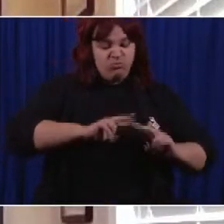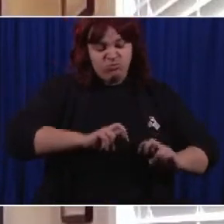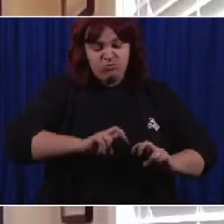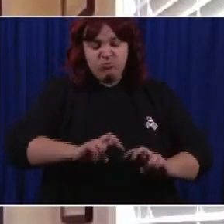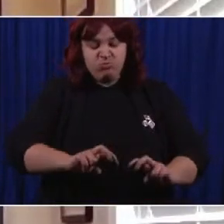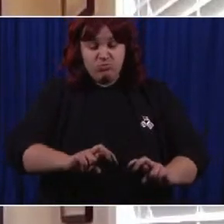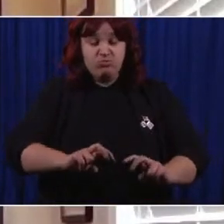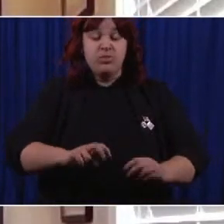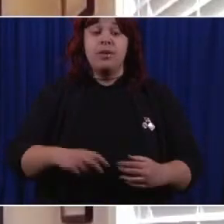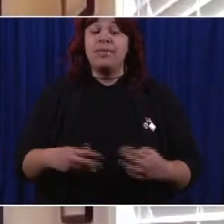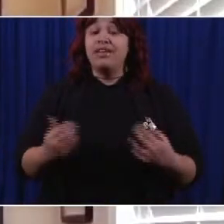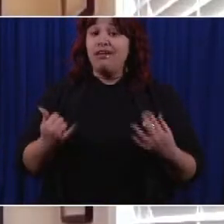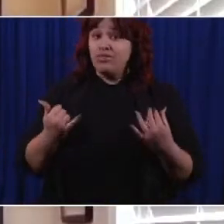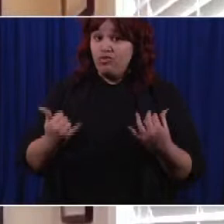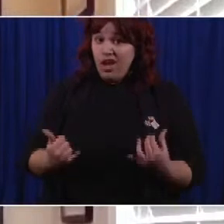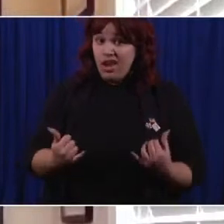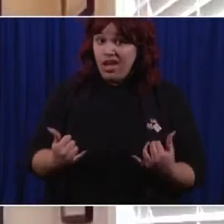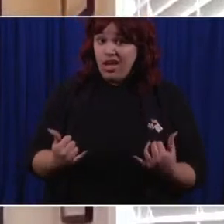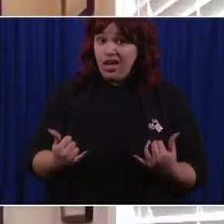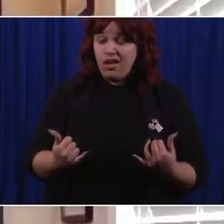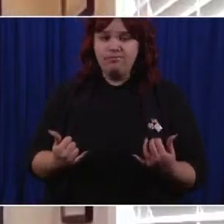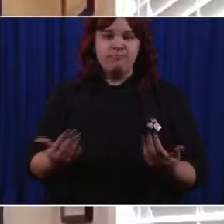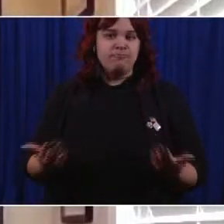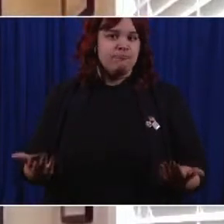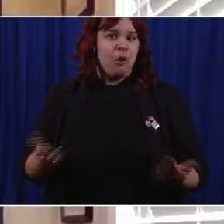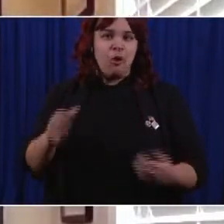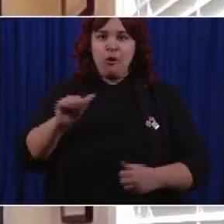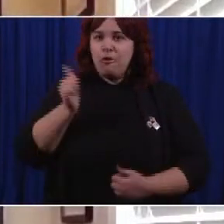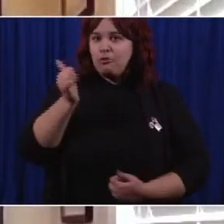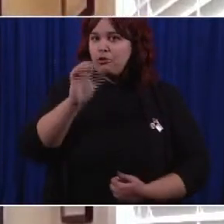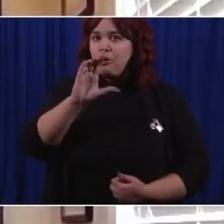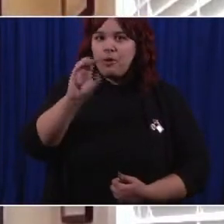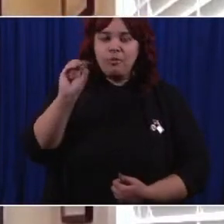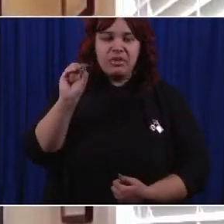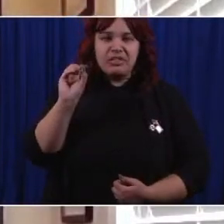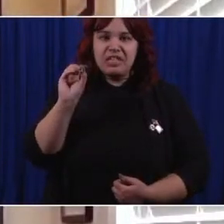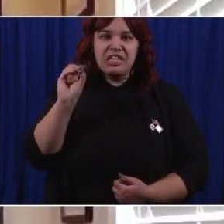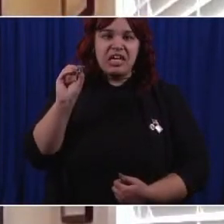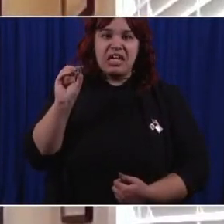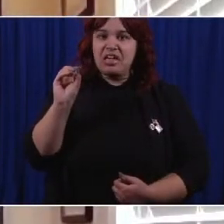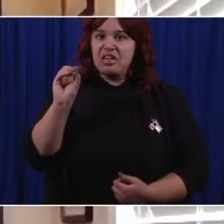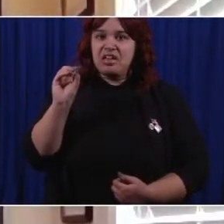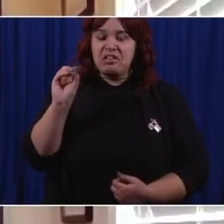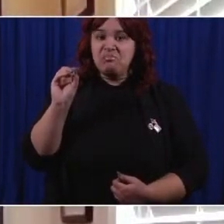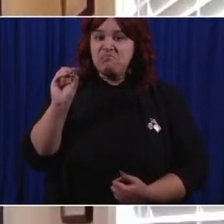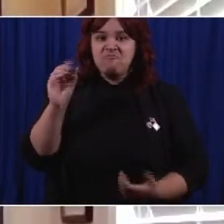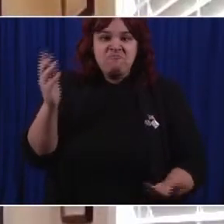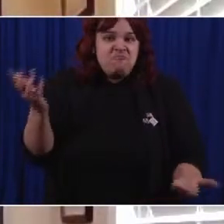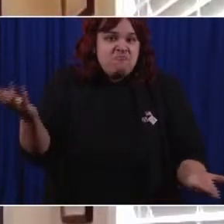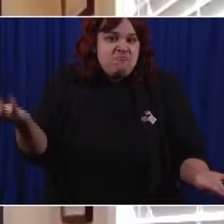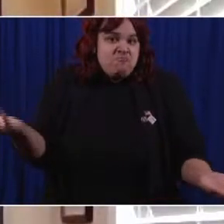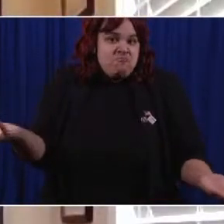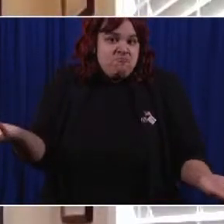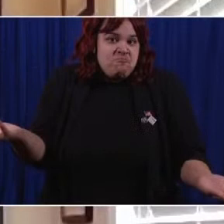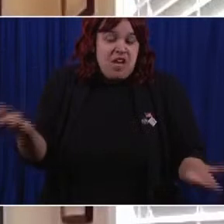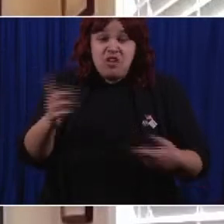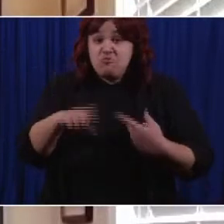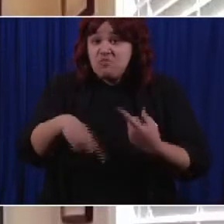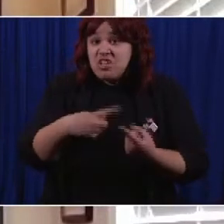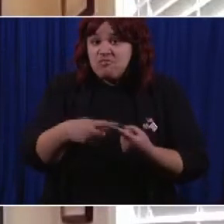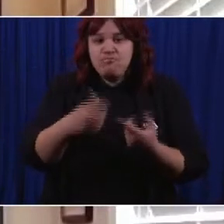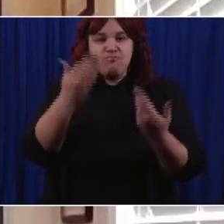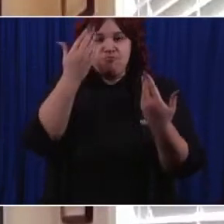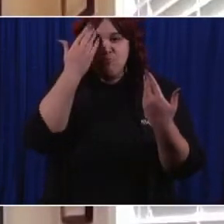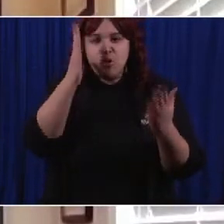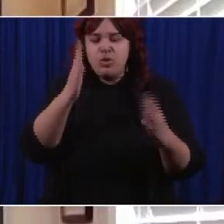as of today, I don't believe there's anyone who could speak to a specific target date. Bruce, is that